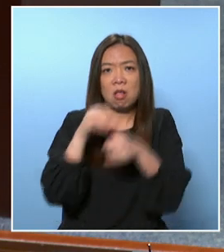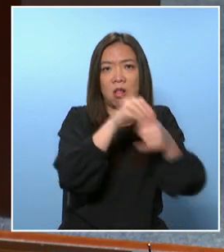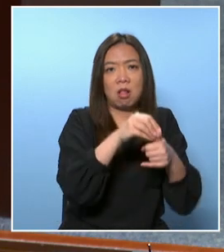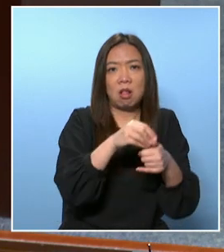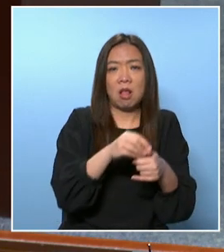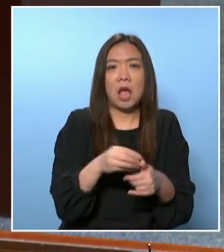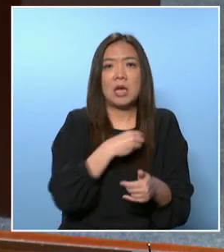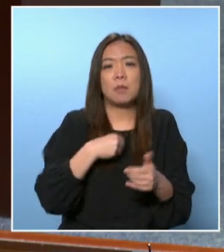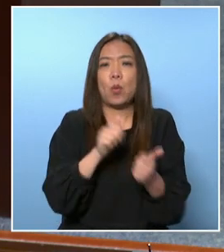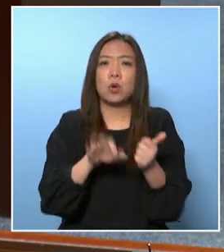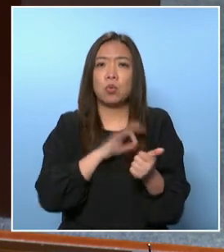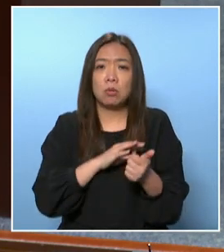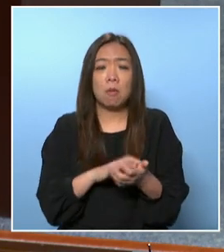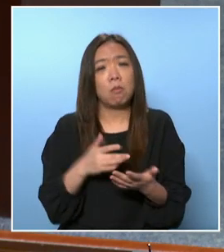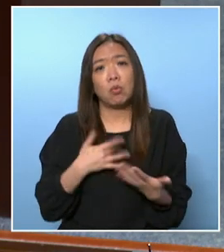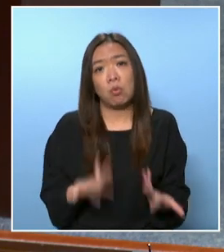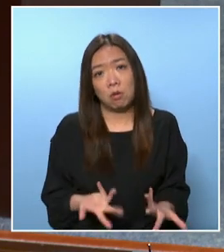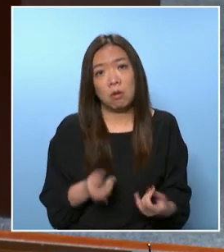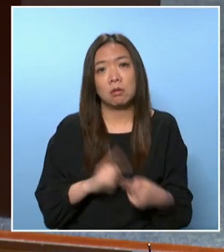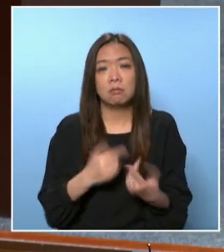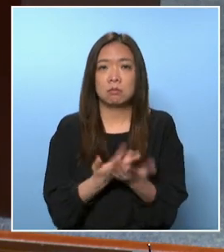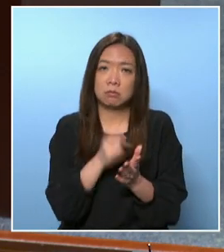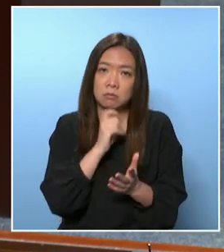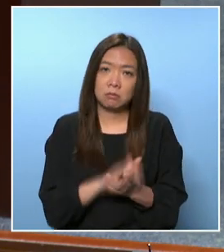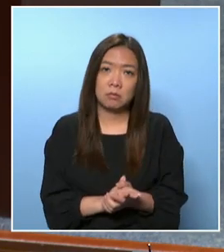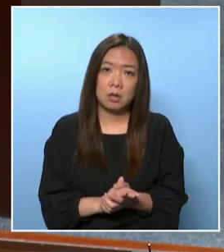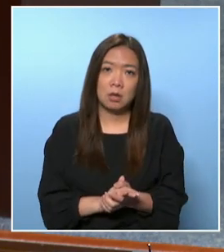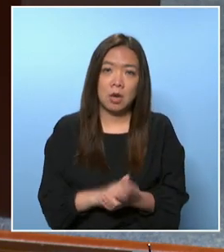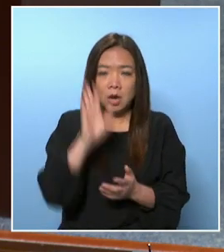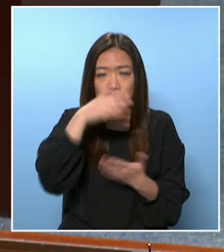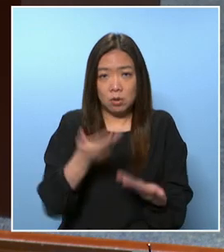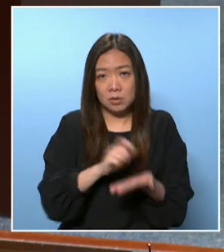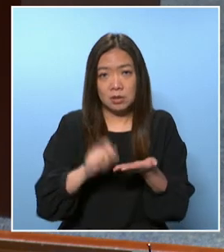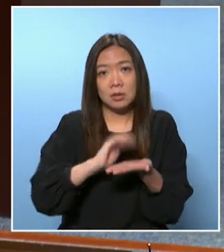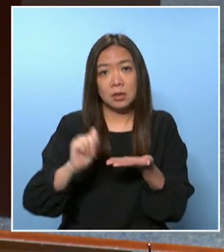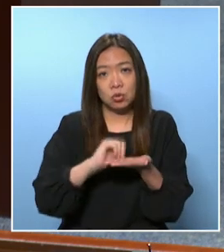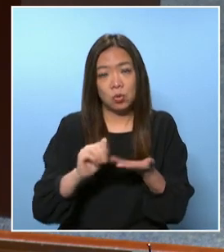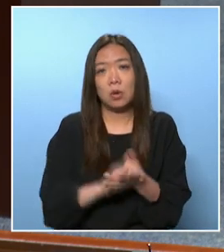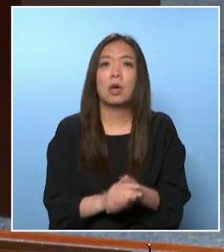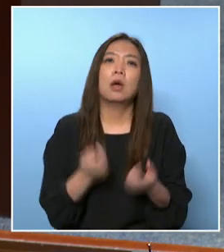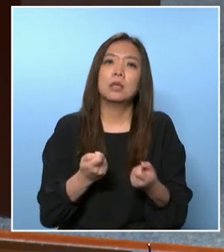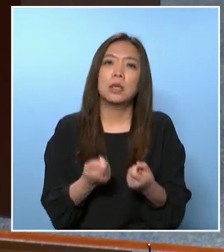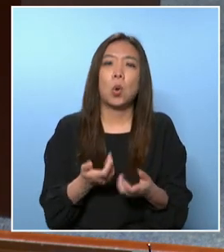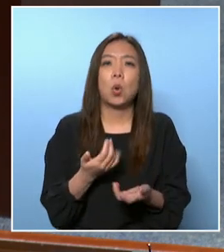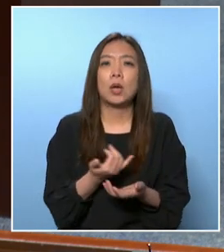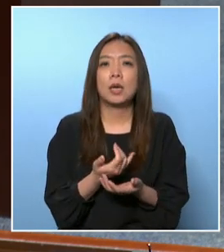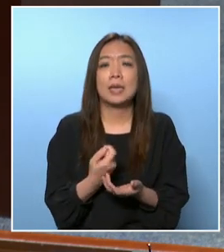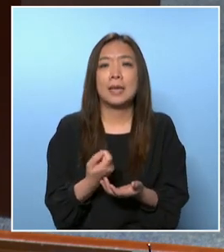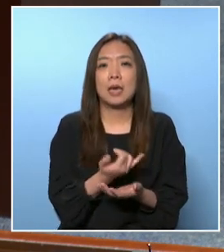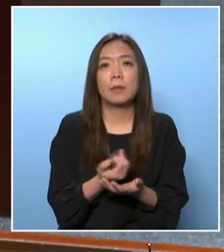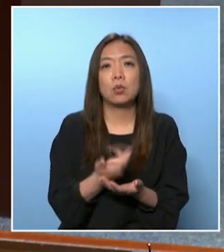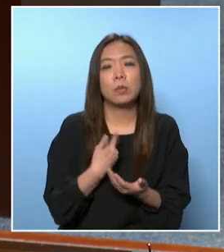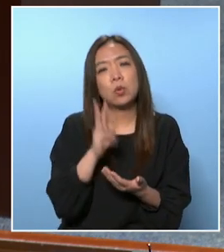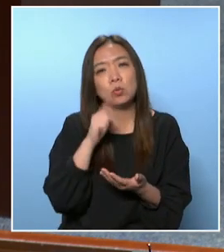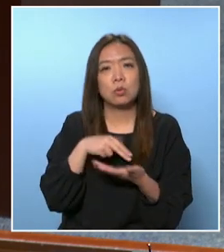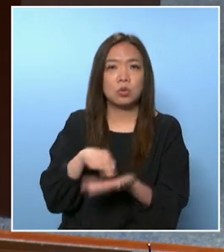used? If I am hauled to the medical council, that doesn't make sense. And I hope that this will be spelled out. It would be